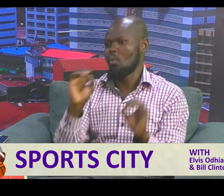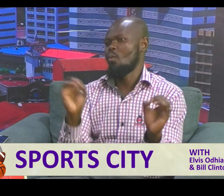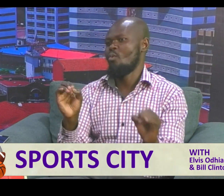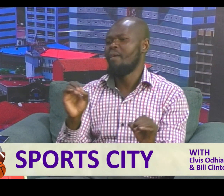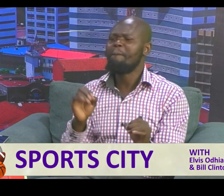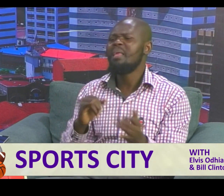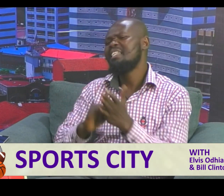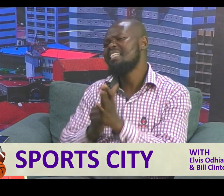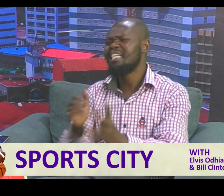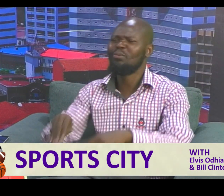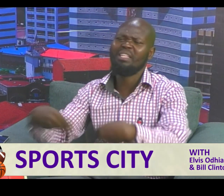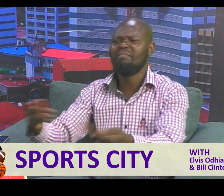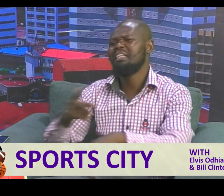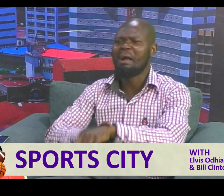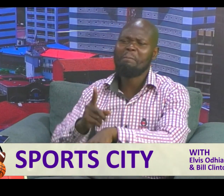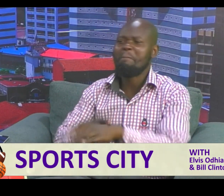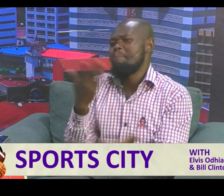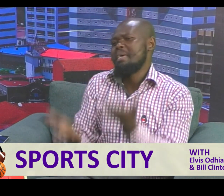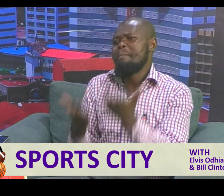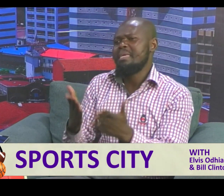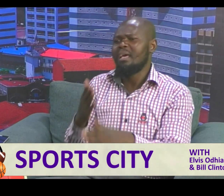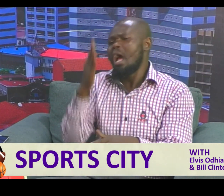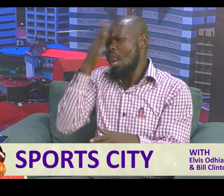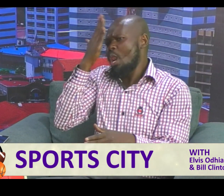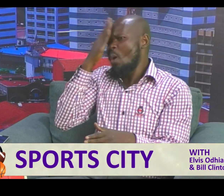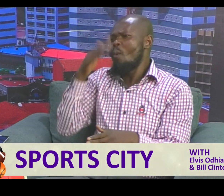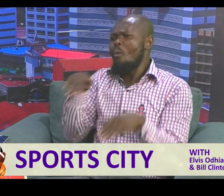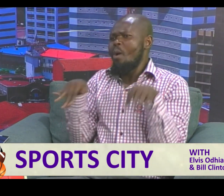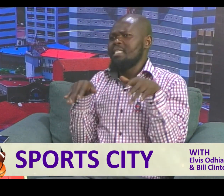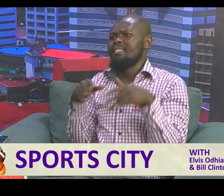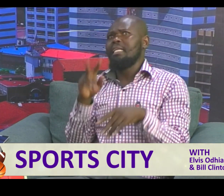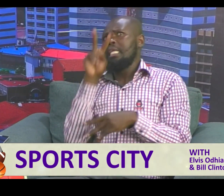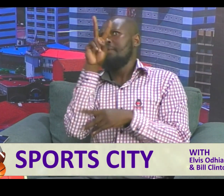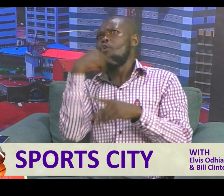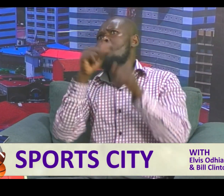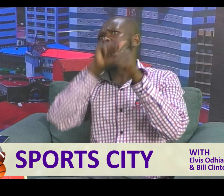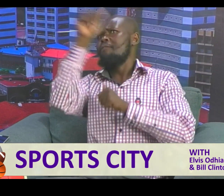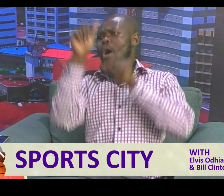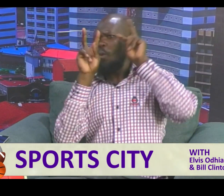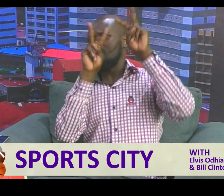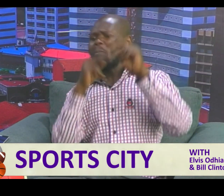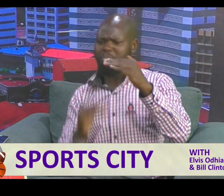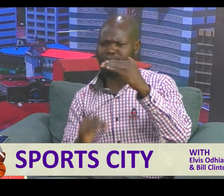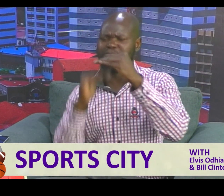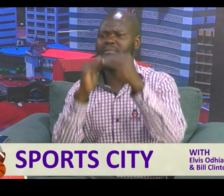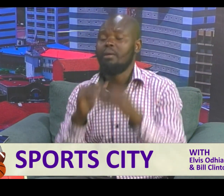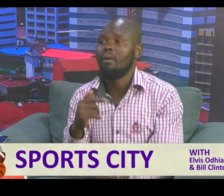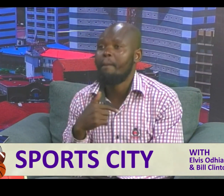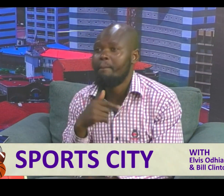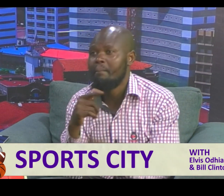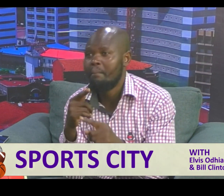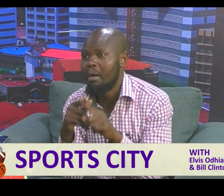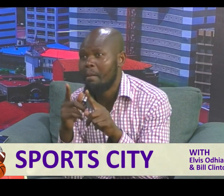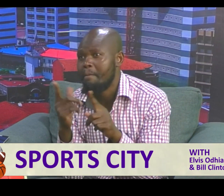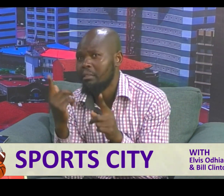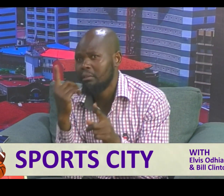feel that Gor Mahia, they're not serious. They're just wasting time and giving opportunity to other teams because I